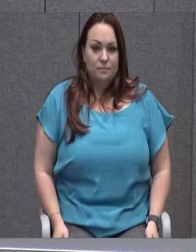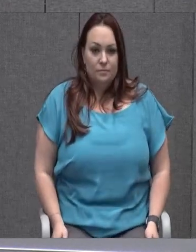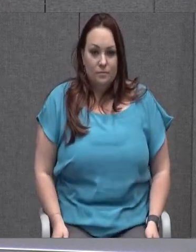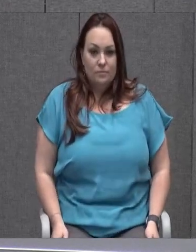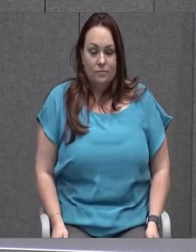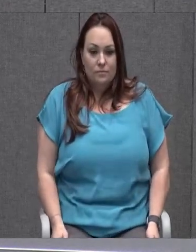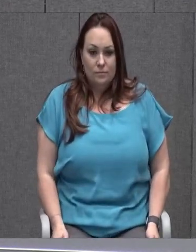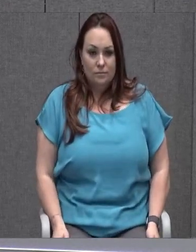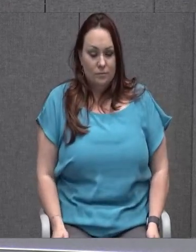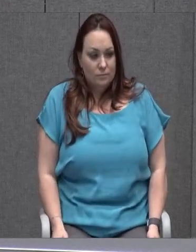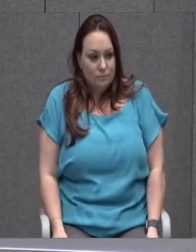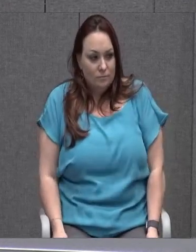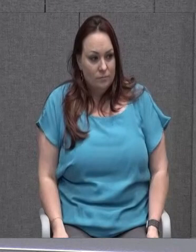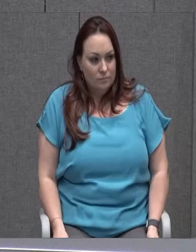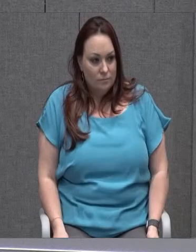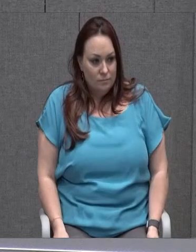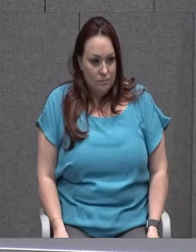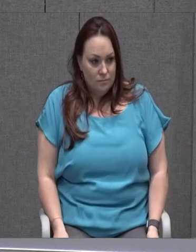7 más 2, 9. 9,